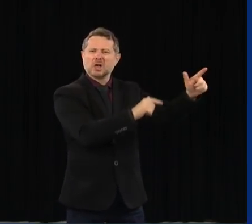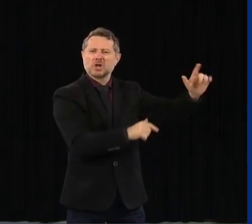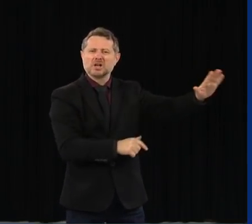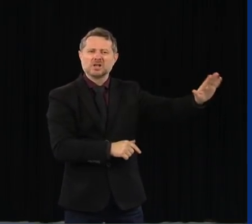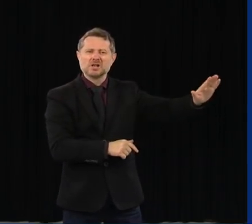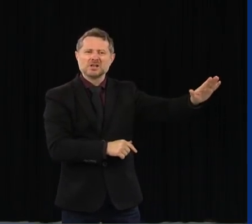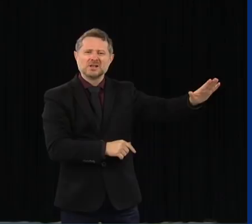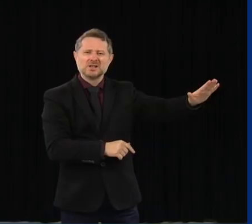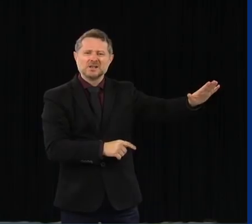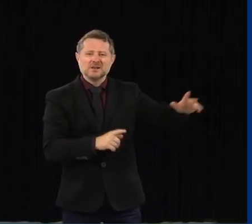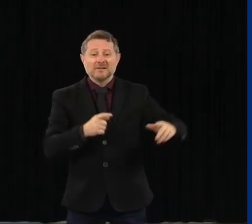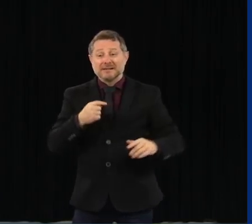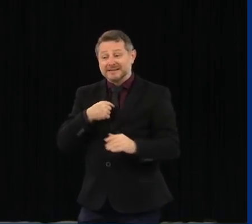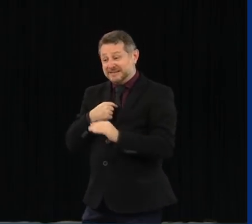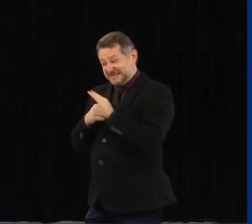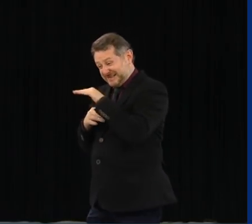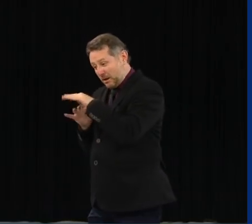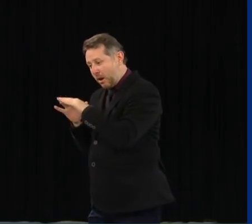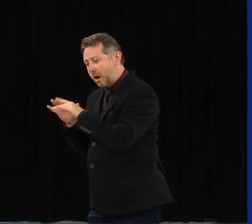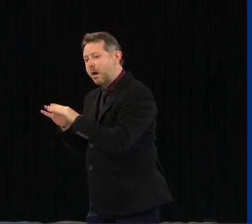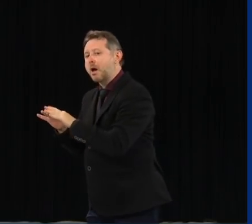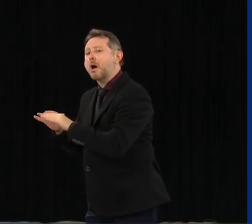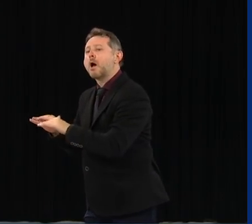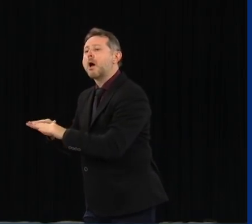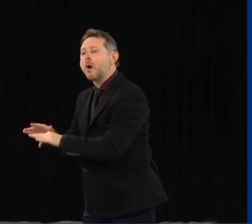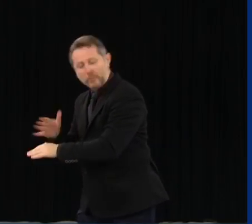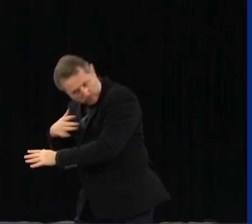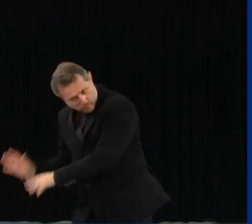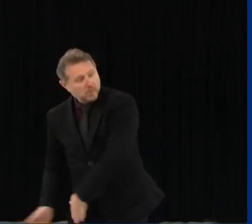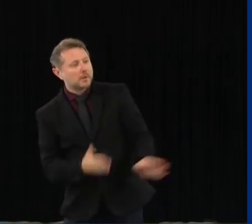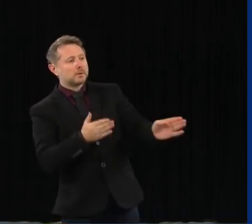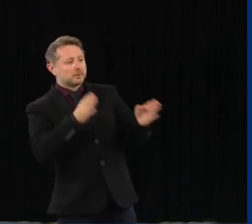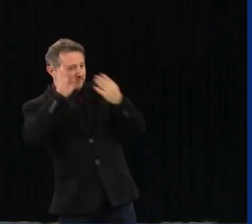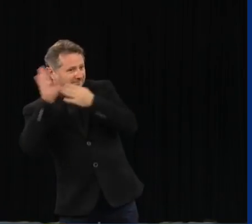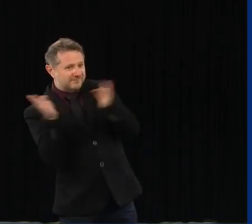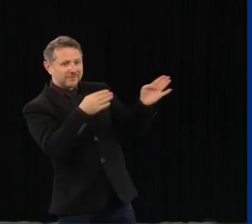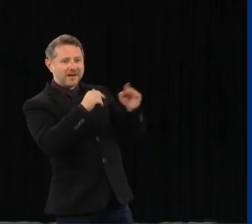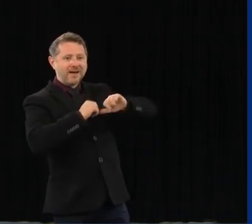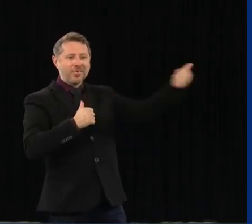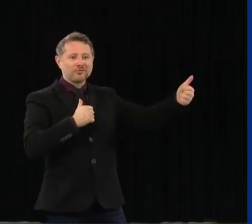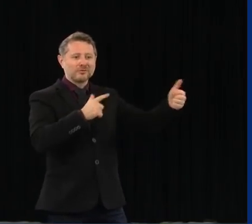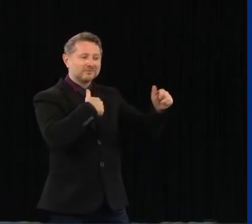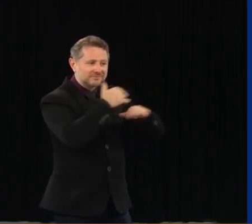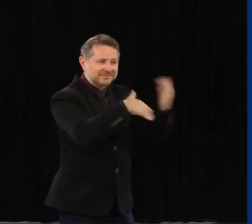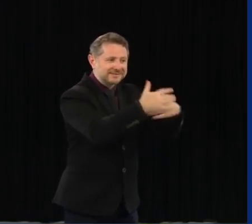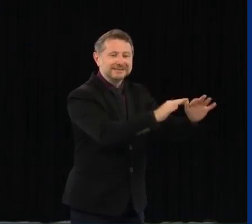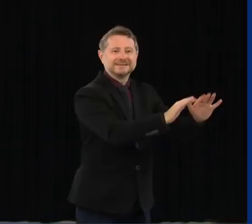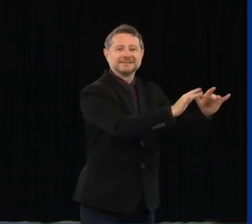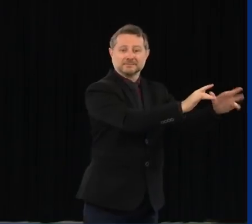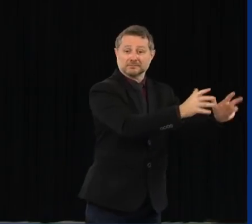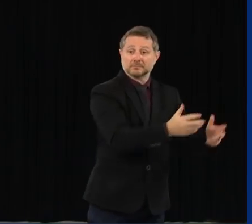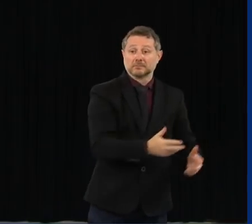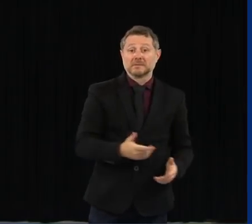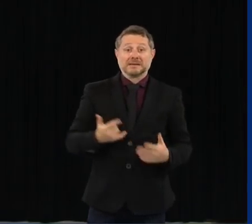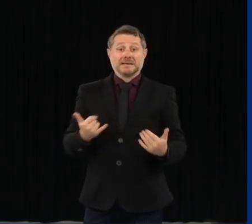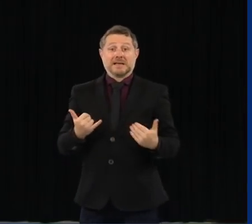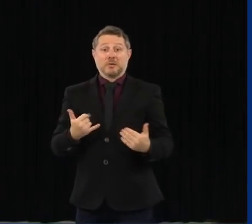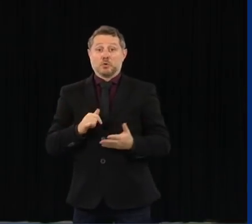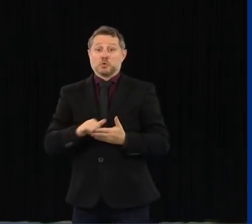to the next situation. So New York is the tip of the spear, so to